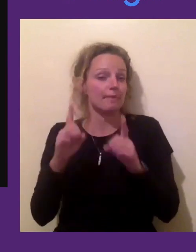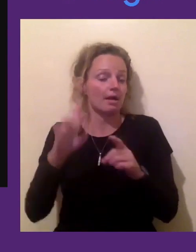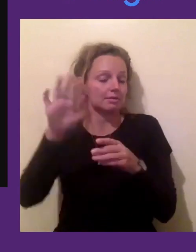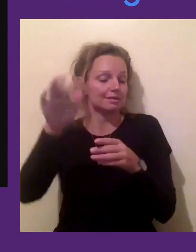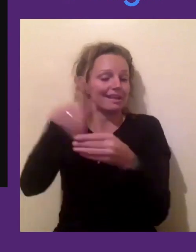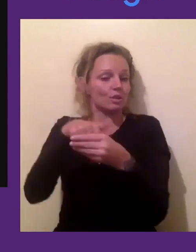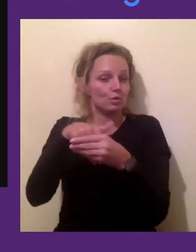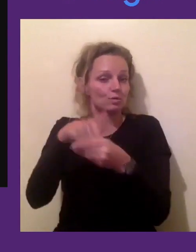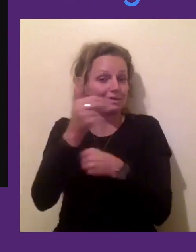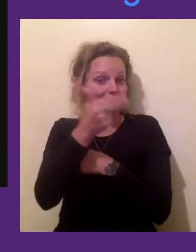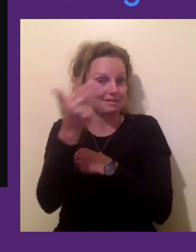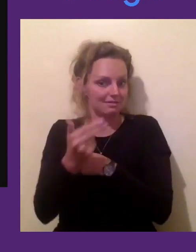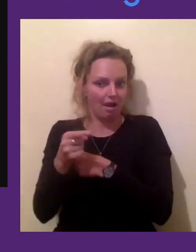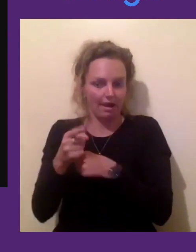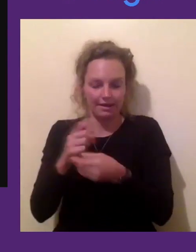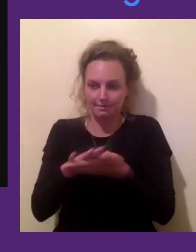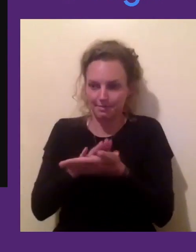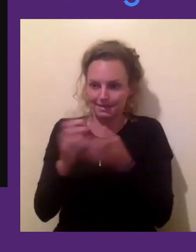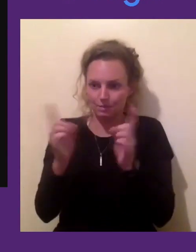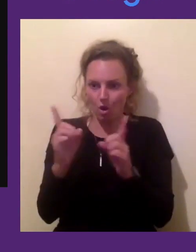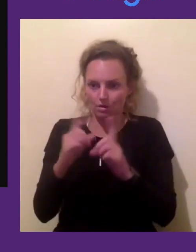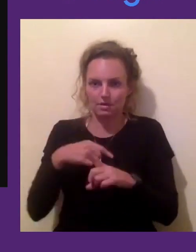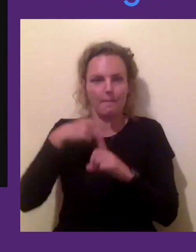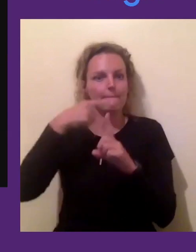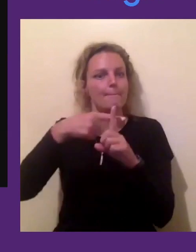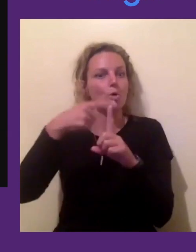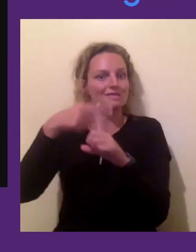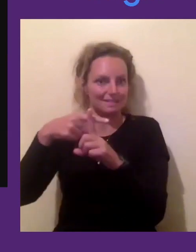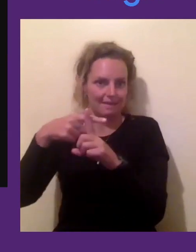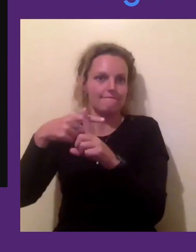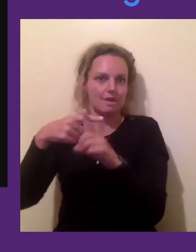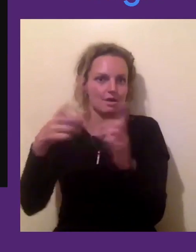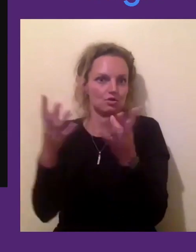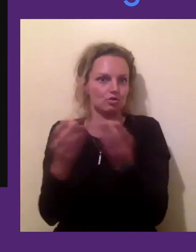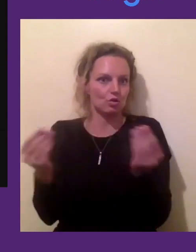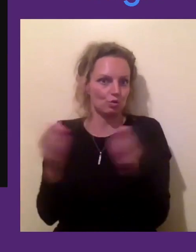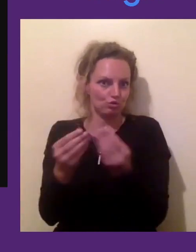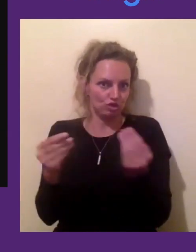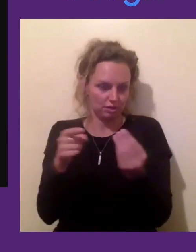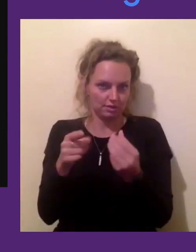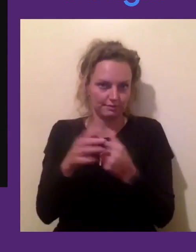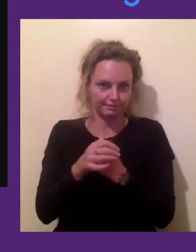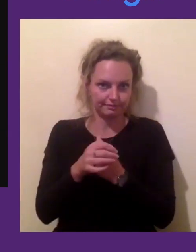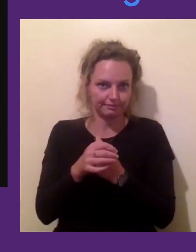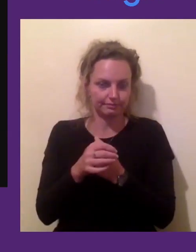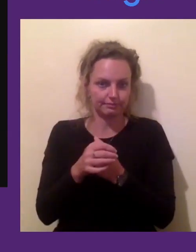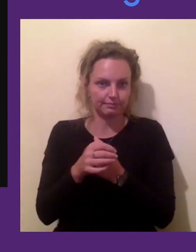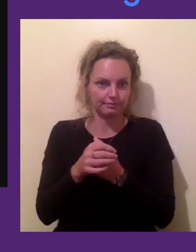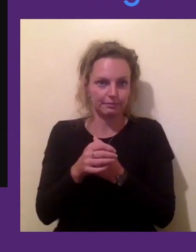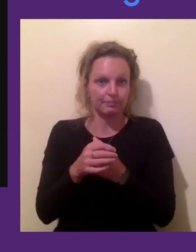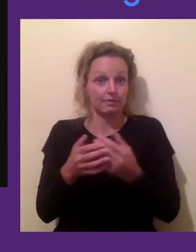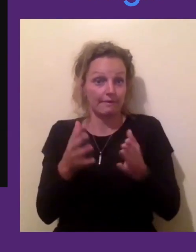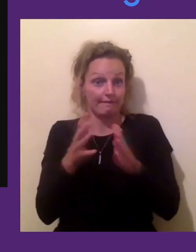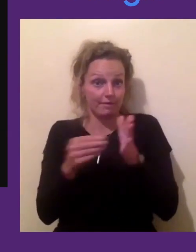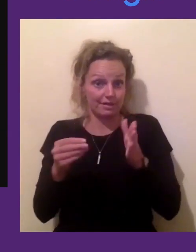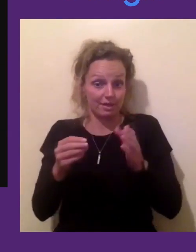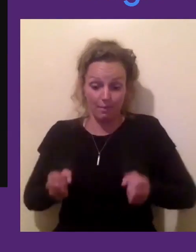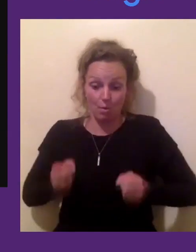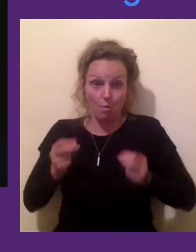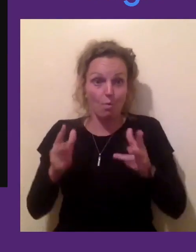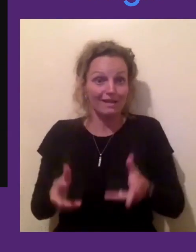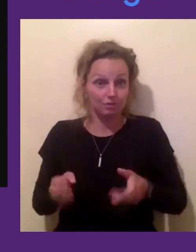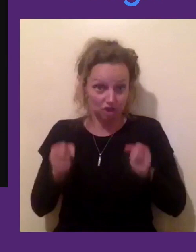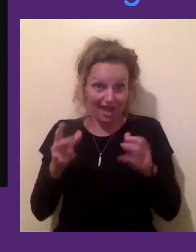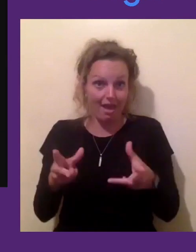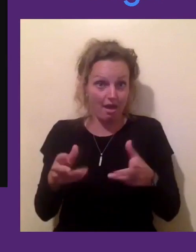positive externalities. We call this the carb cut effect. Wheelchairs benefit from carb cuts, but so do families